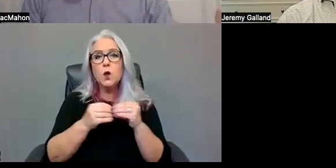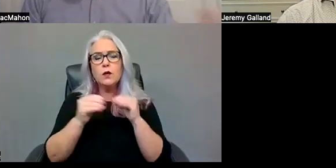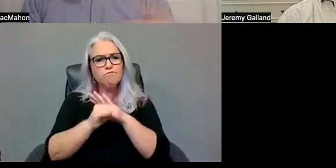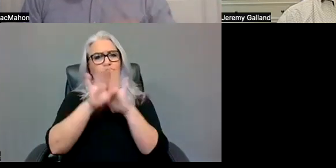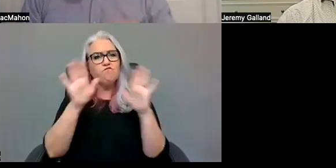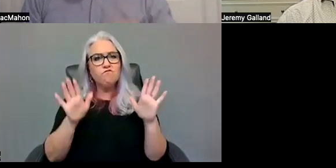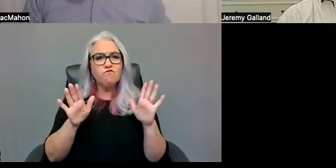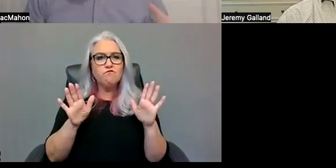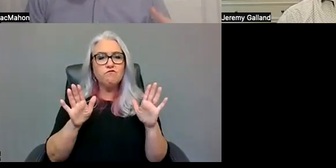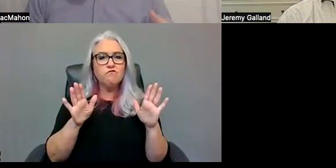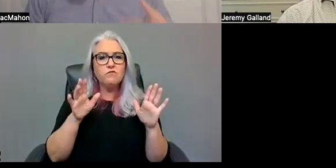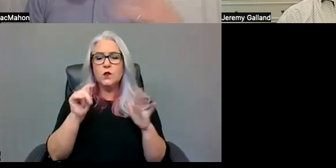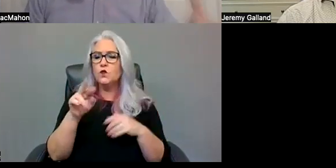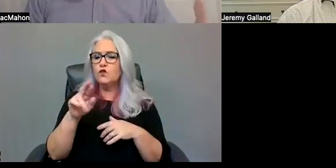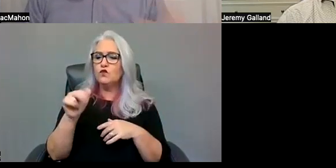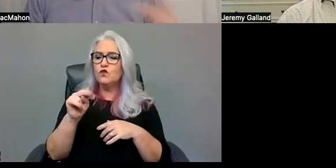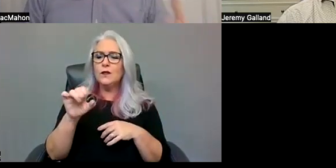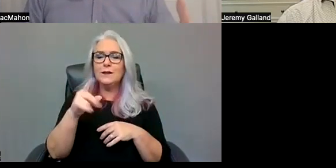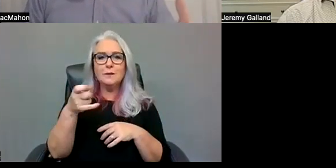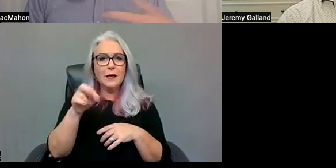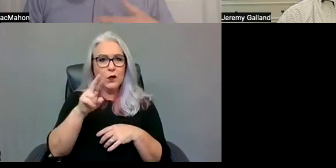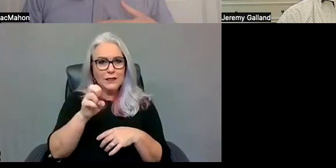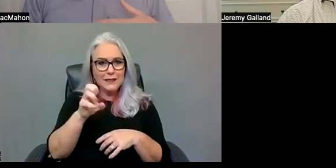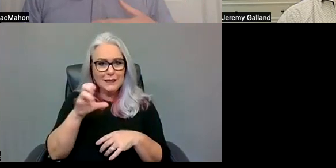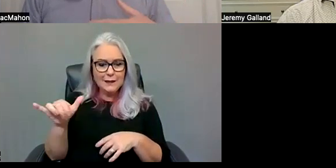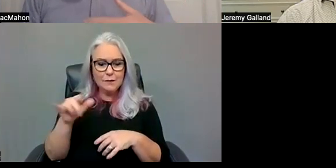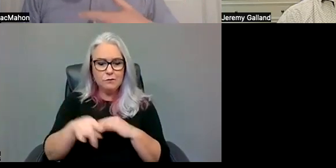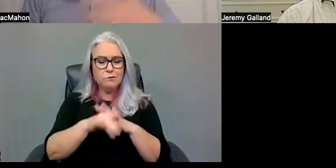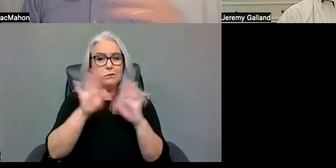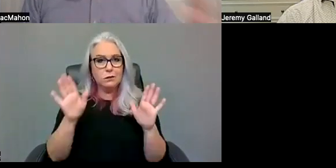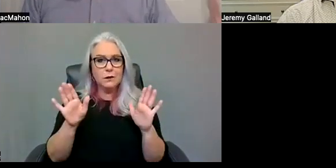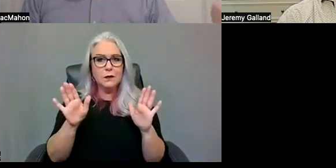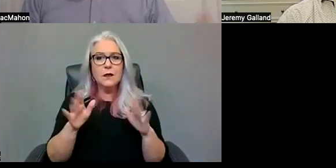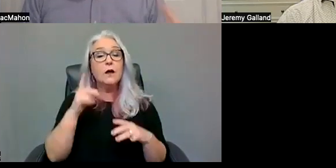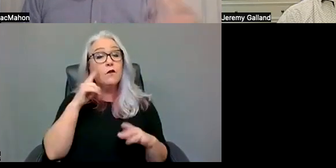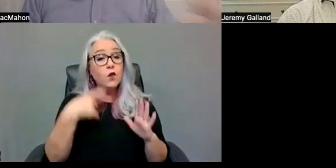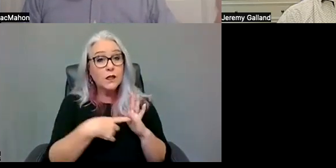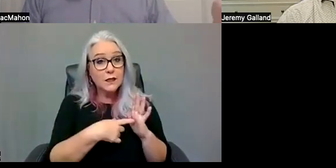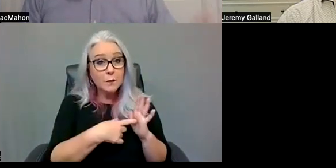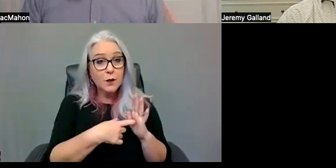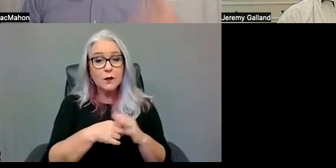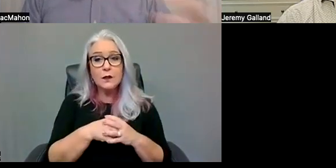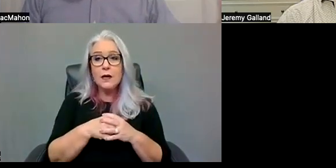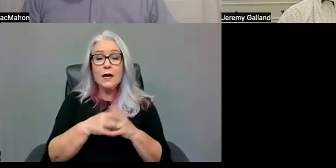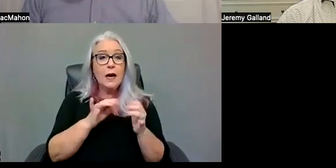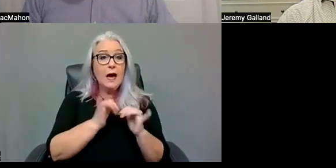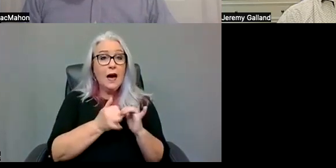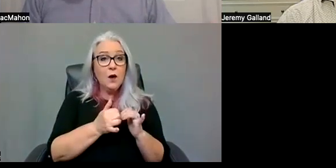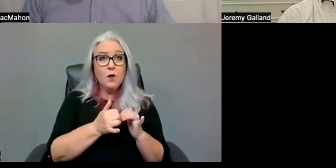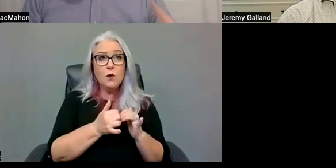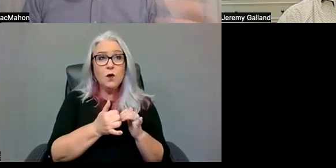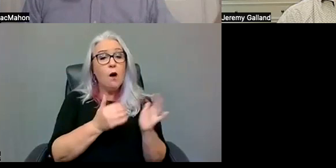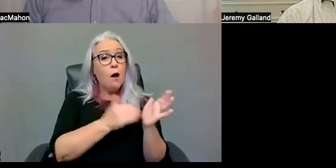that takes, I don't yet know. But as an example, how many incidents are